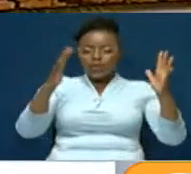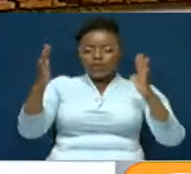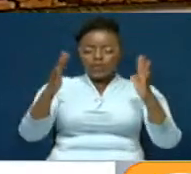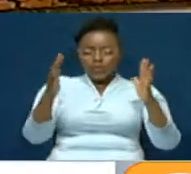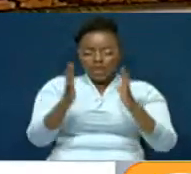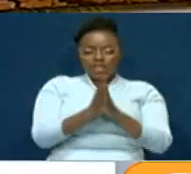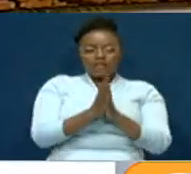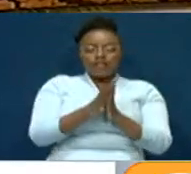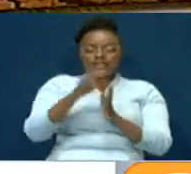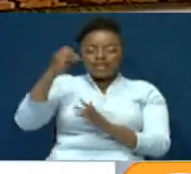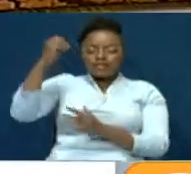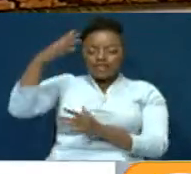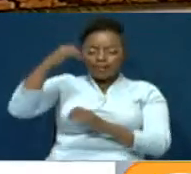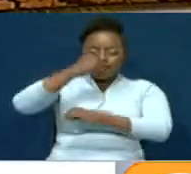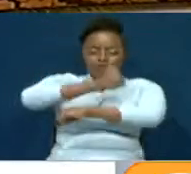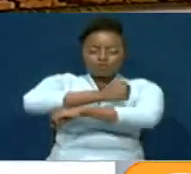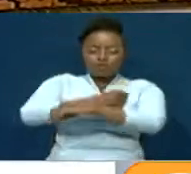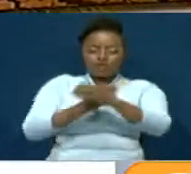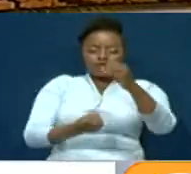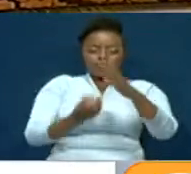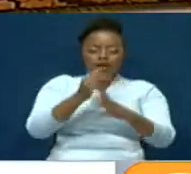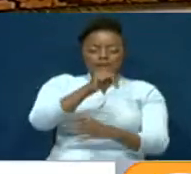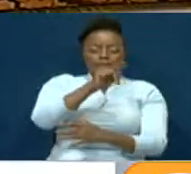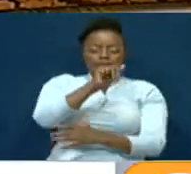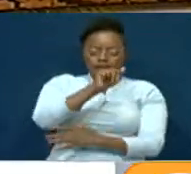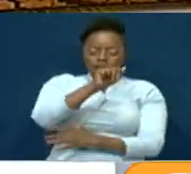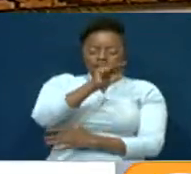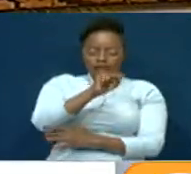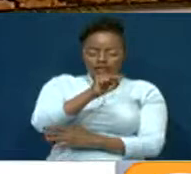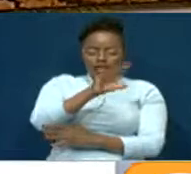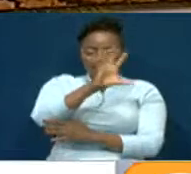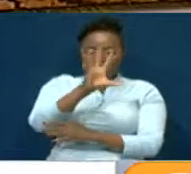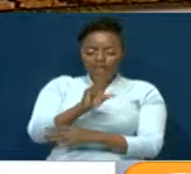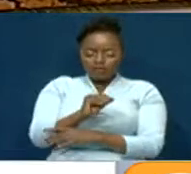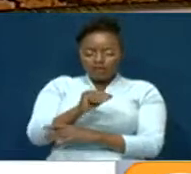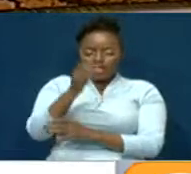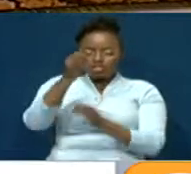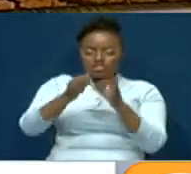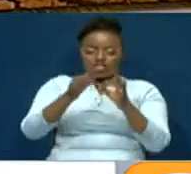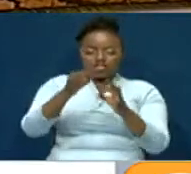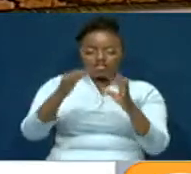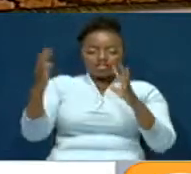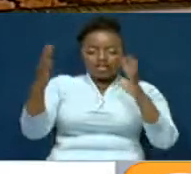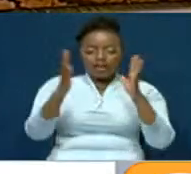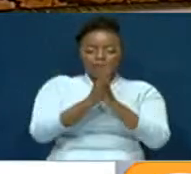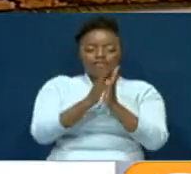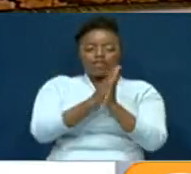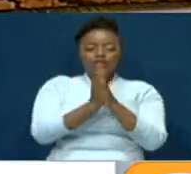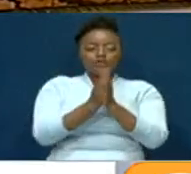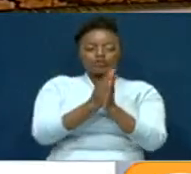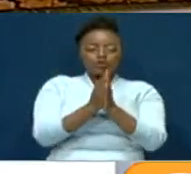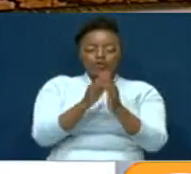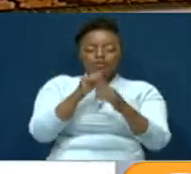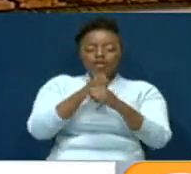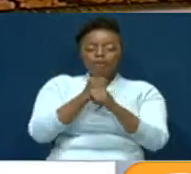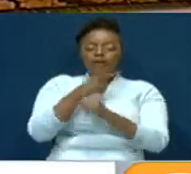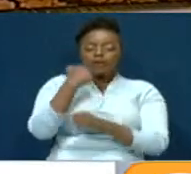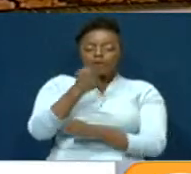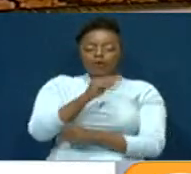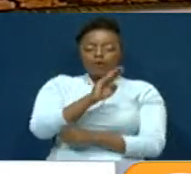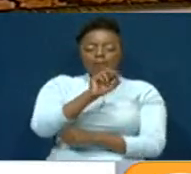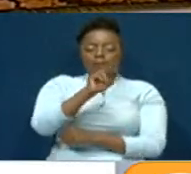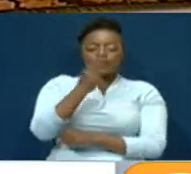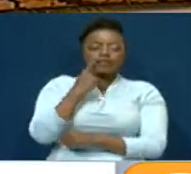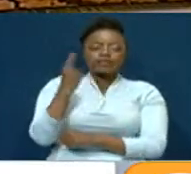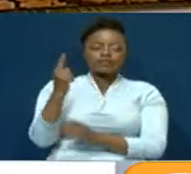The Summer School is an initiative of the Pan-African Climate Justice Alliance, and this story was compiled by Ben